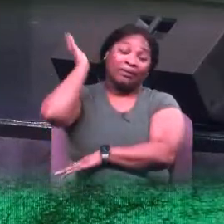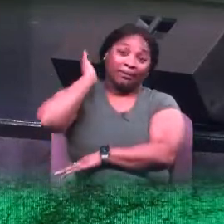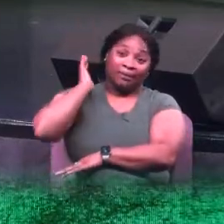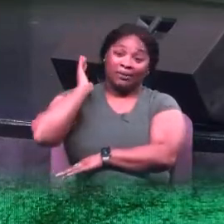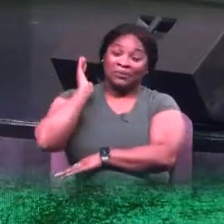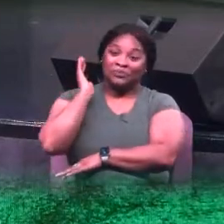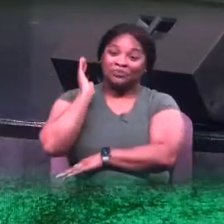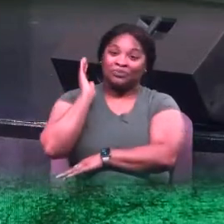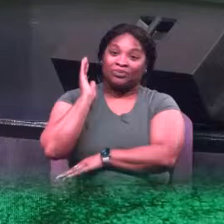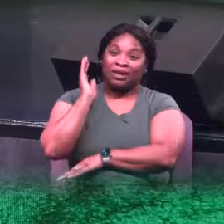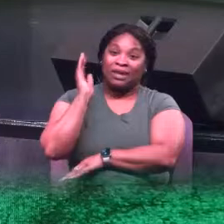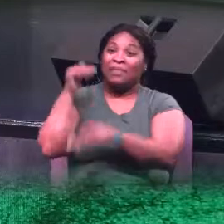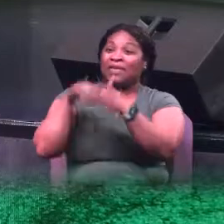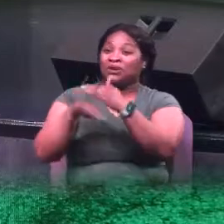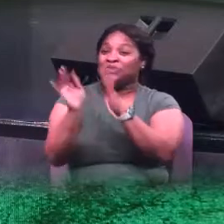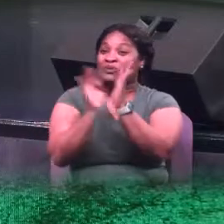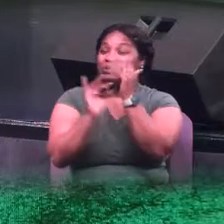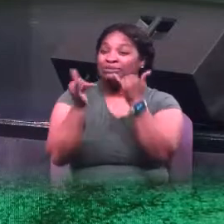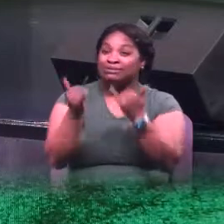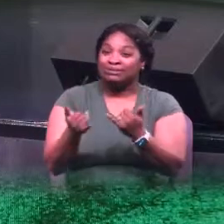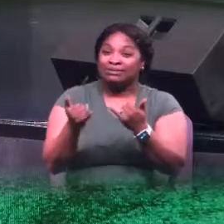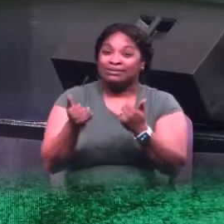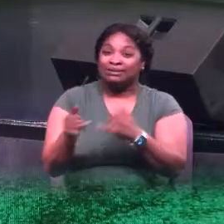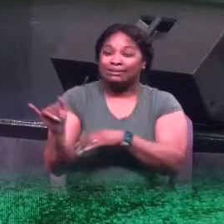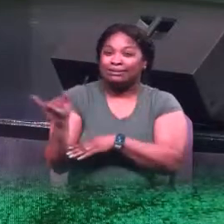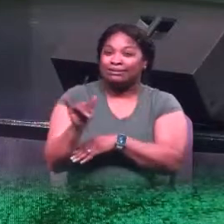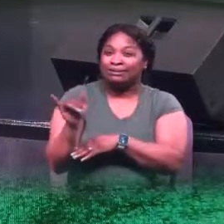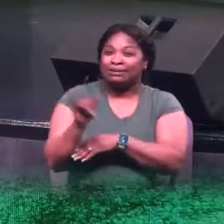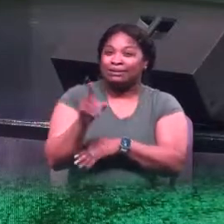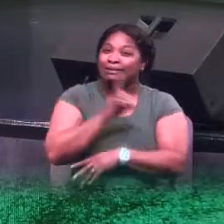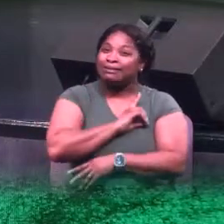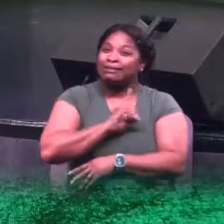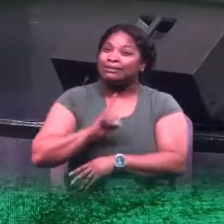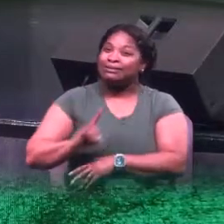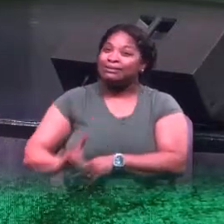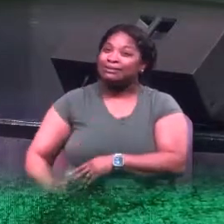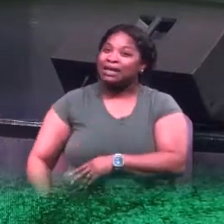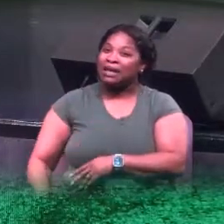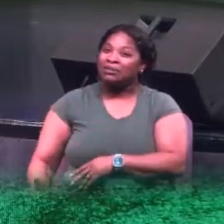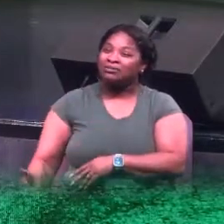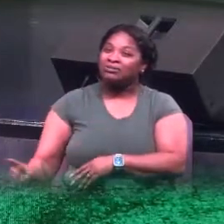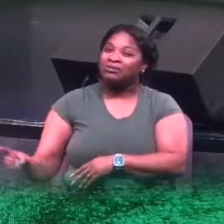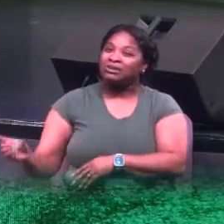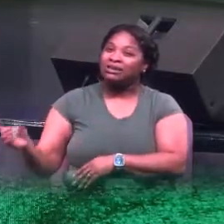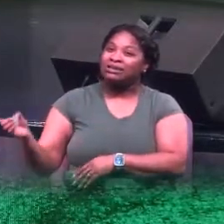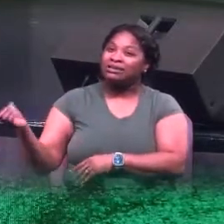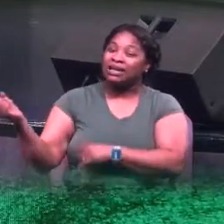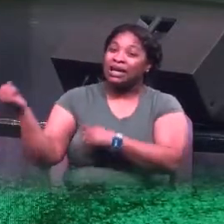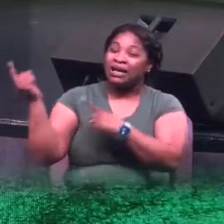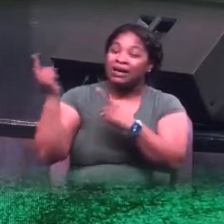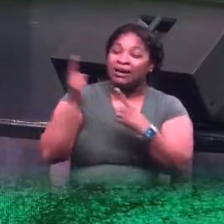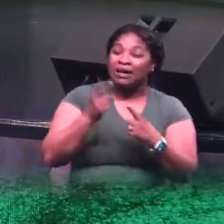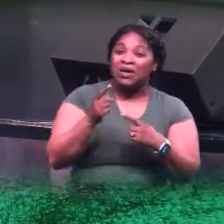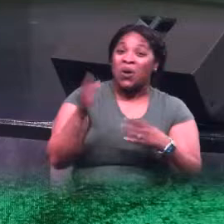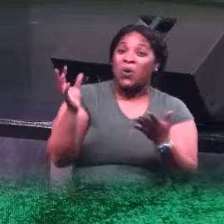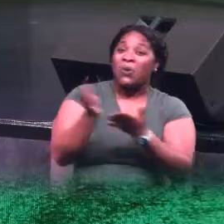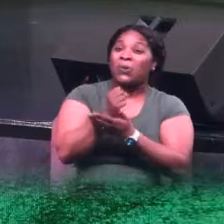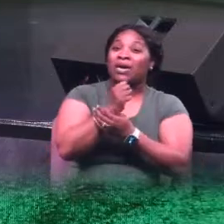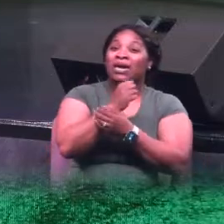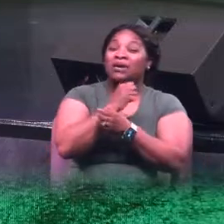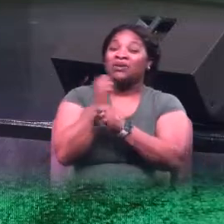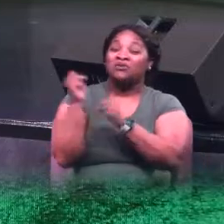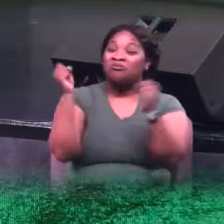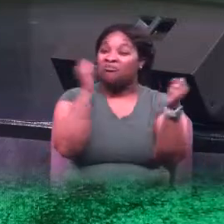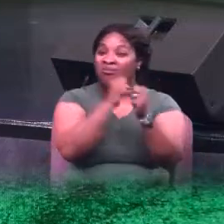And this entrance of Jesus today is like David coming after winning a battle and